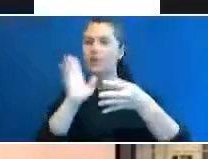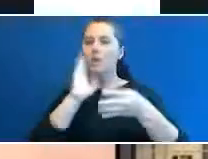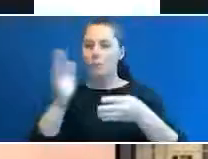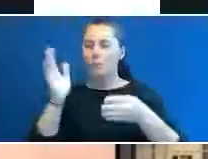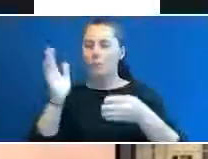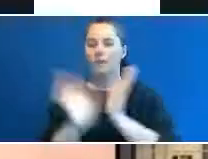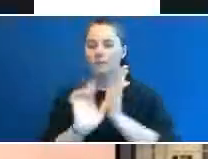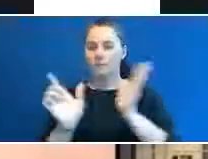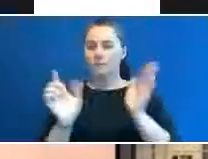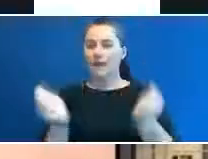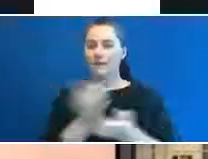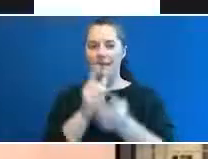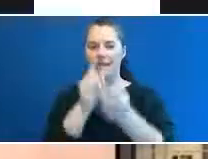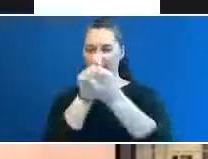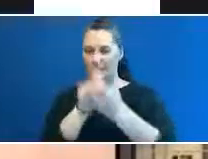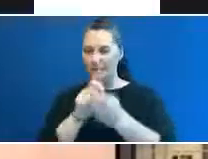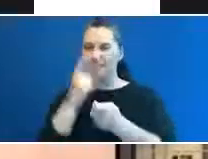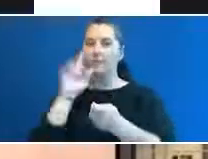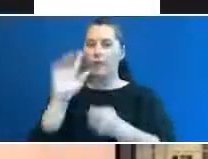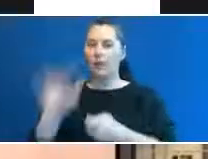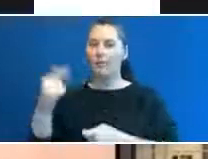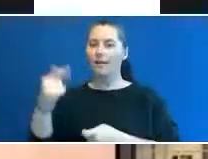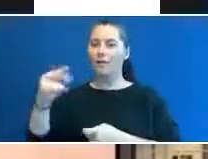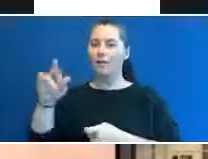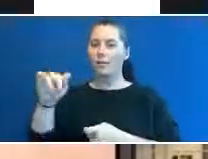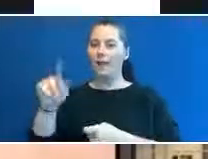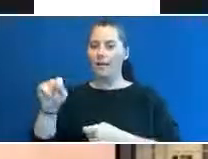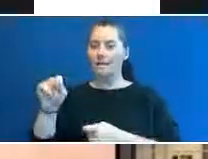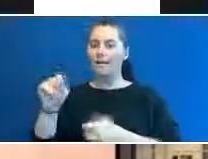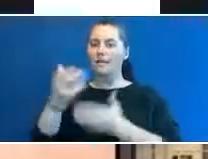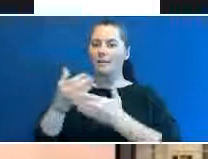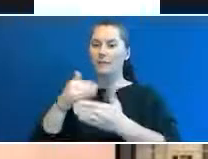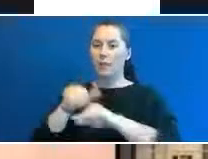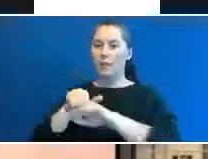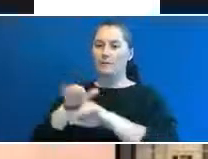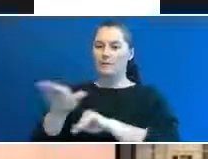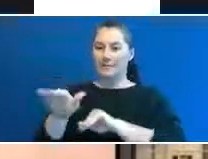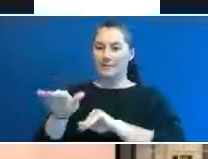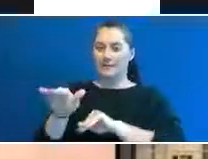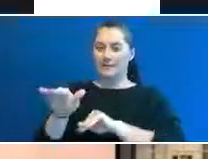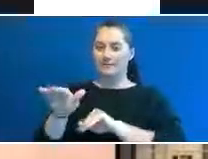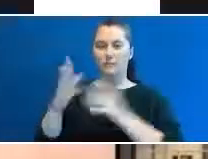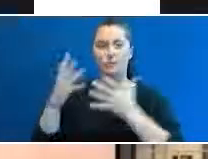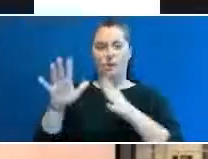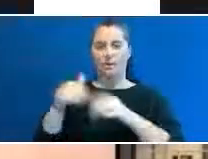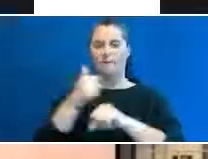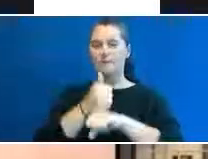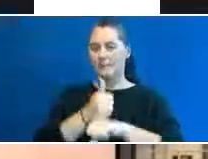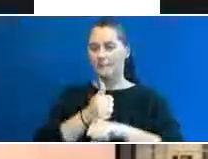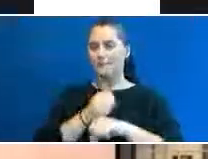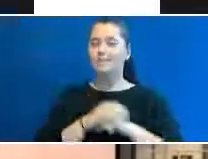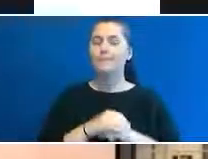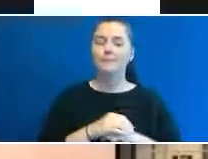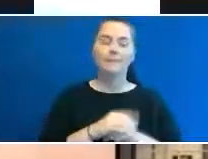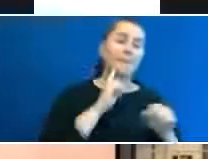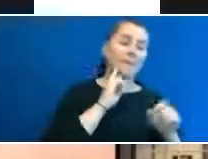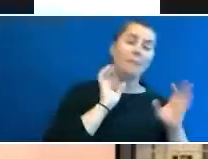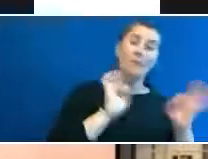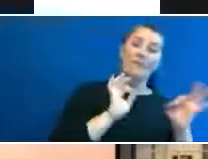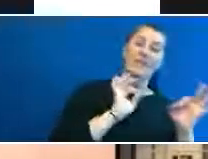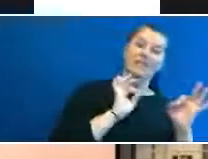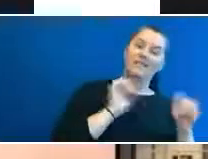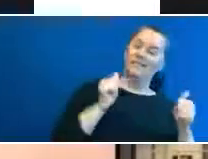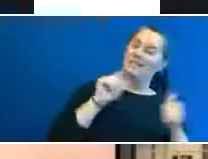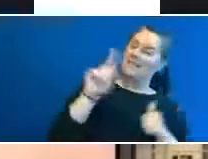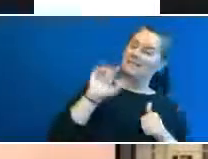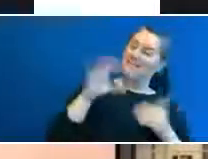of the specifications for that grant before it hits that book and before that charge is done. Perfect. Zach, thanks for